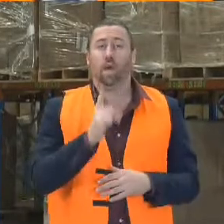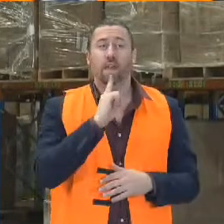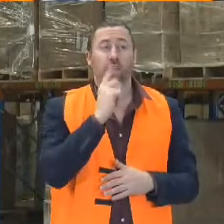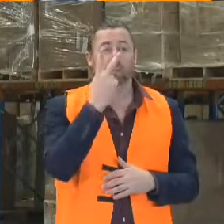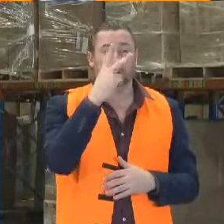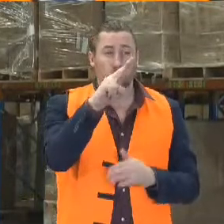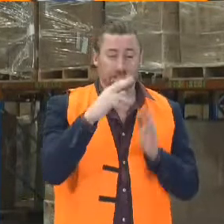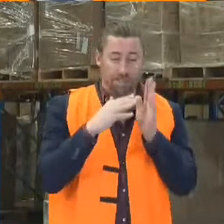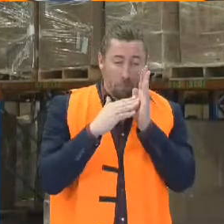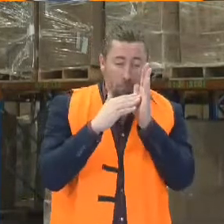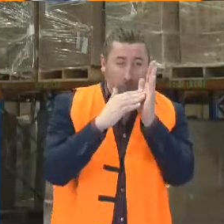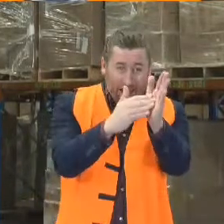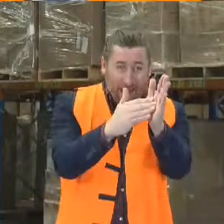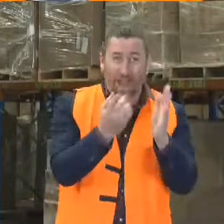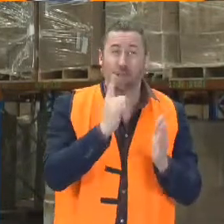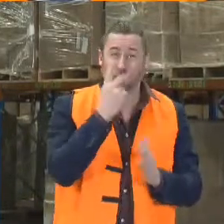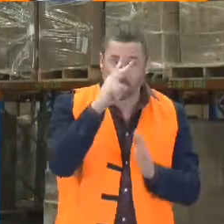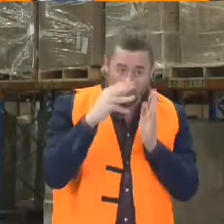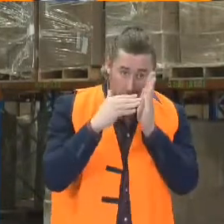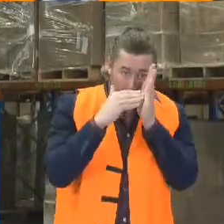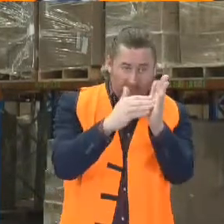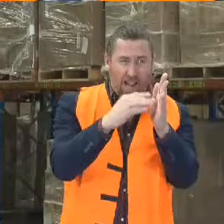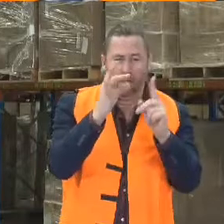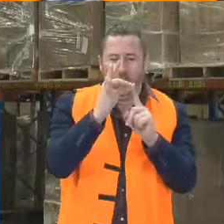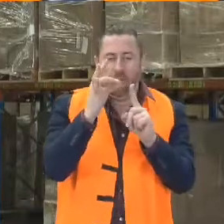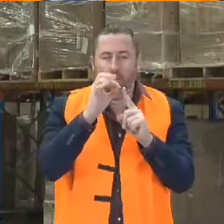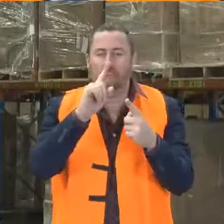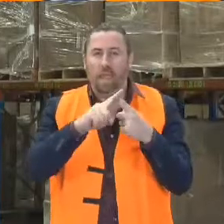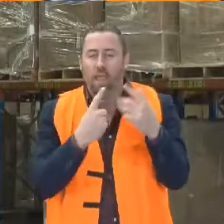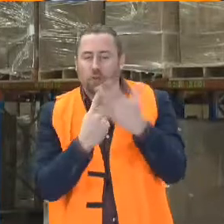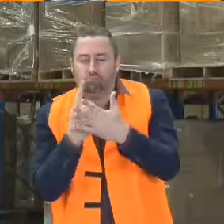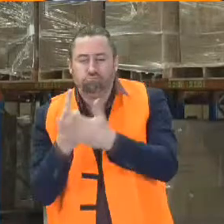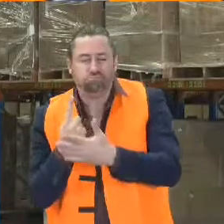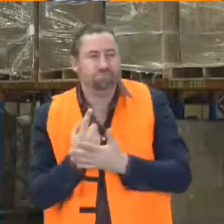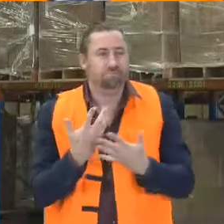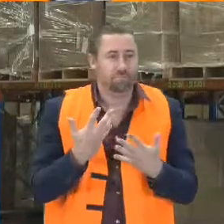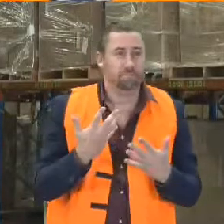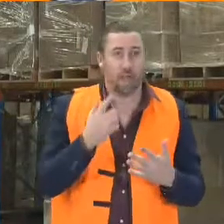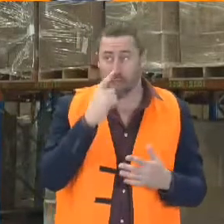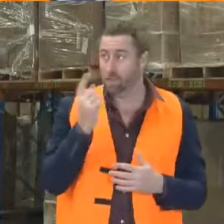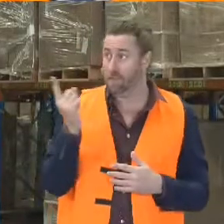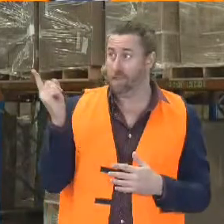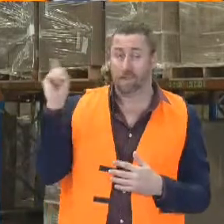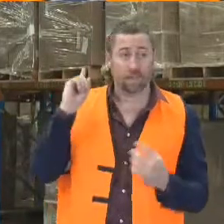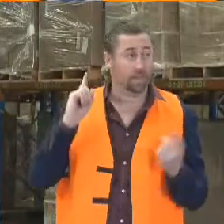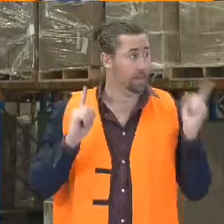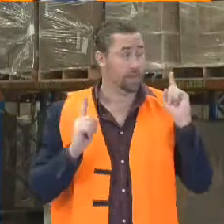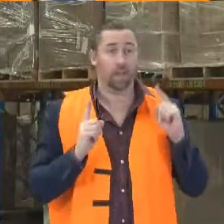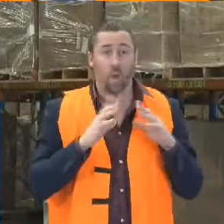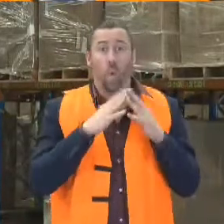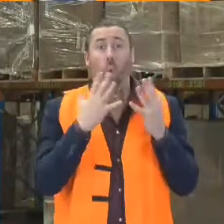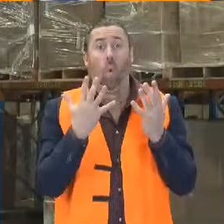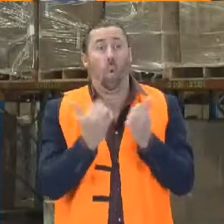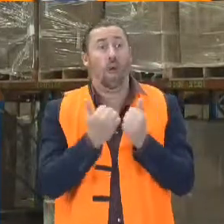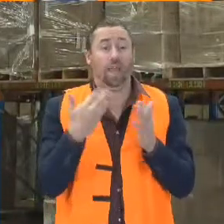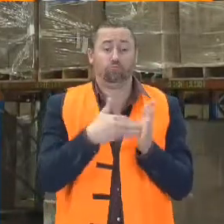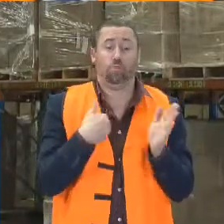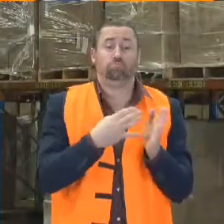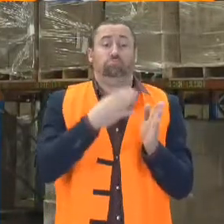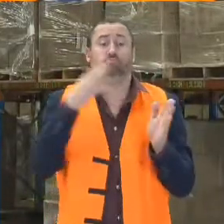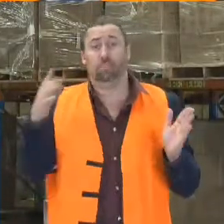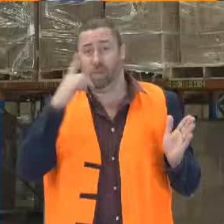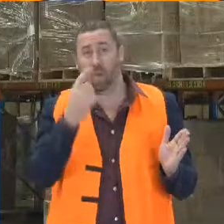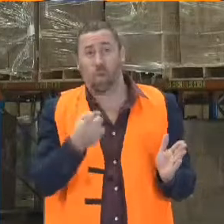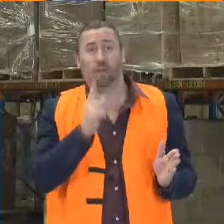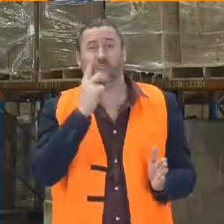120 million pieces of PPE, and the expansion means we can store 180 million pieces. Together with